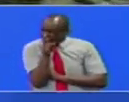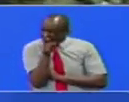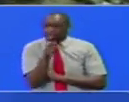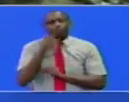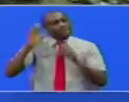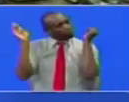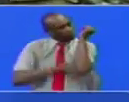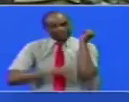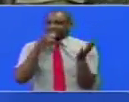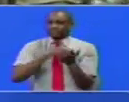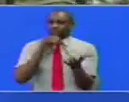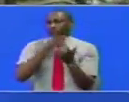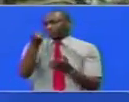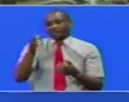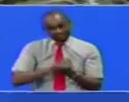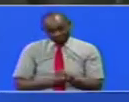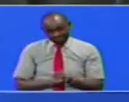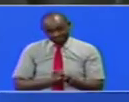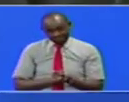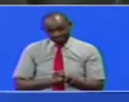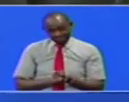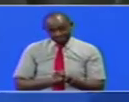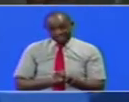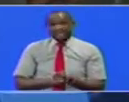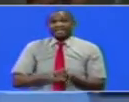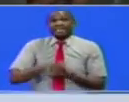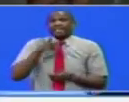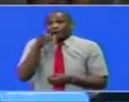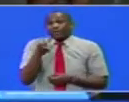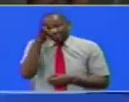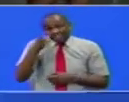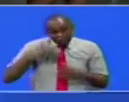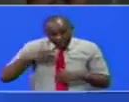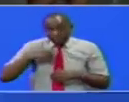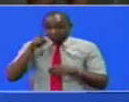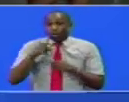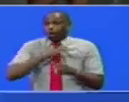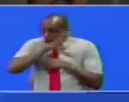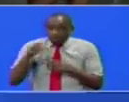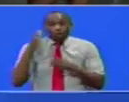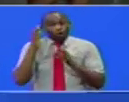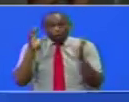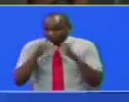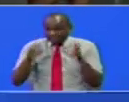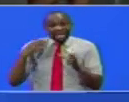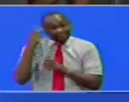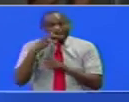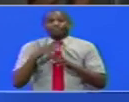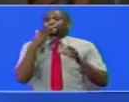to worsen the insecurity situation. Instead of disarming all communities that have